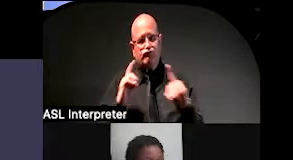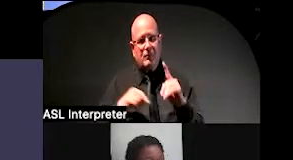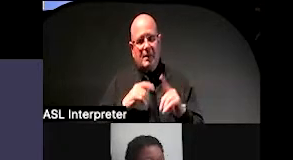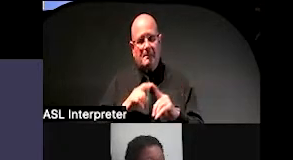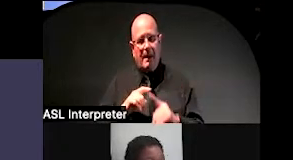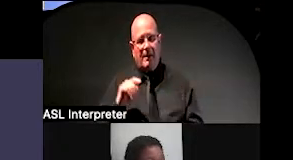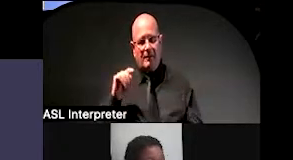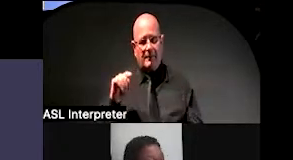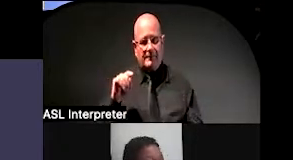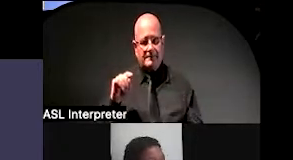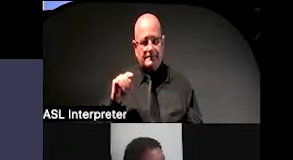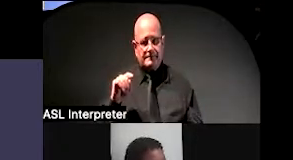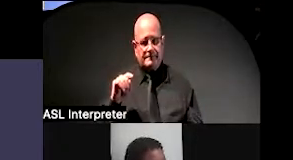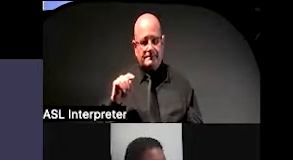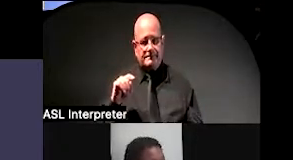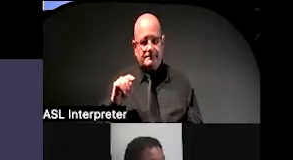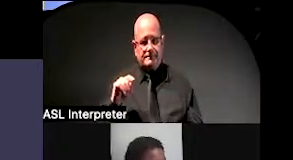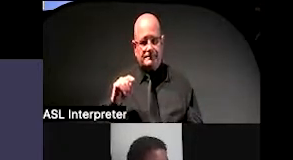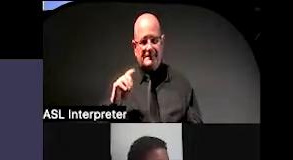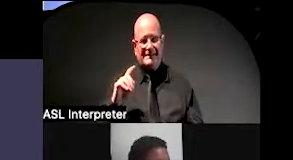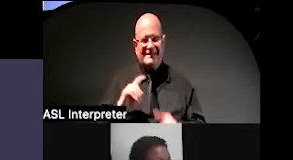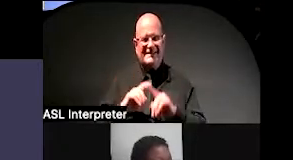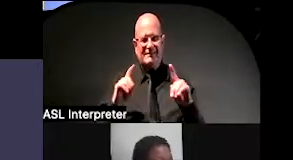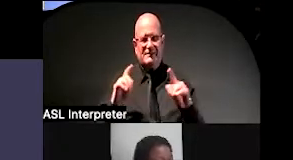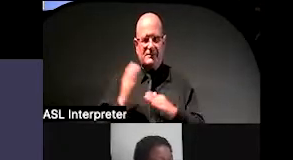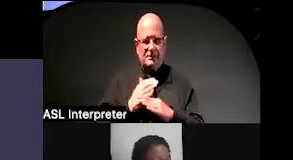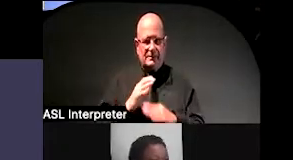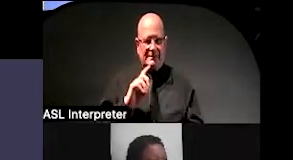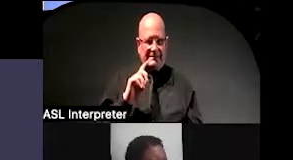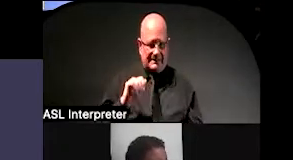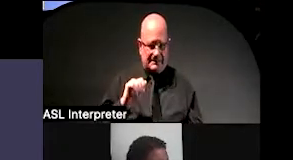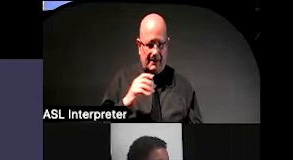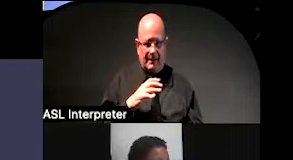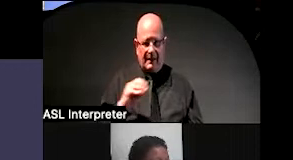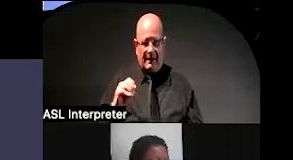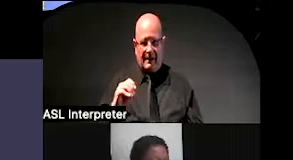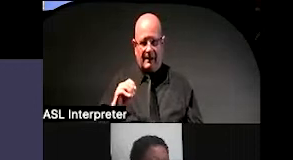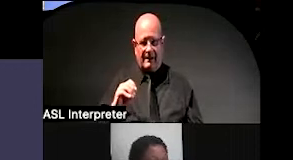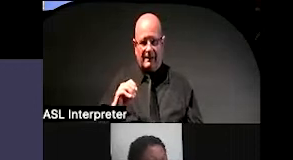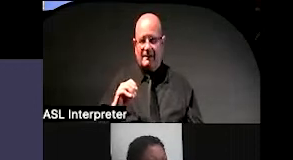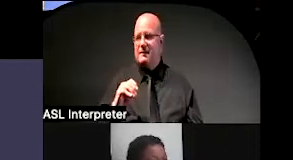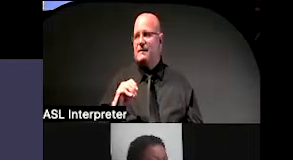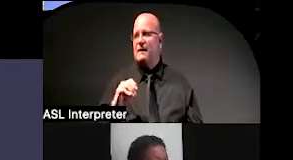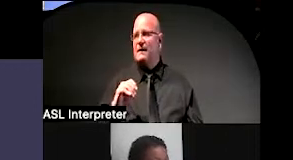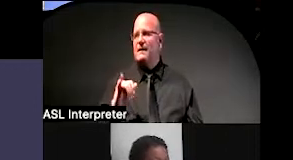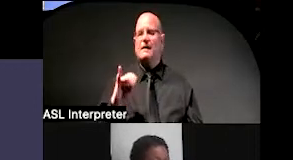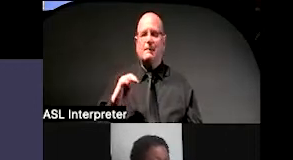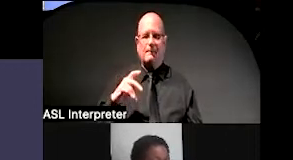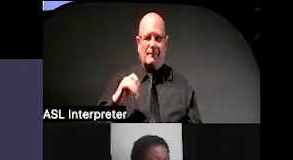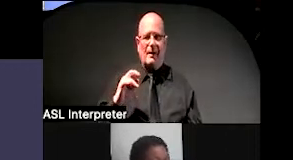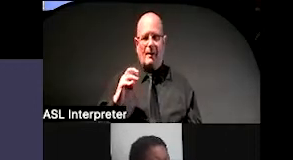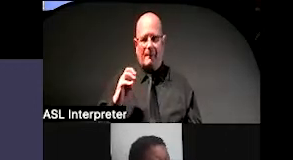surrounding the conversation of the difference between a disability and an impairment. And in